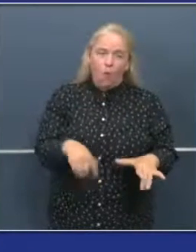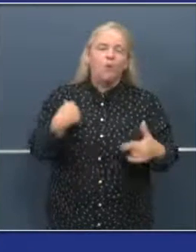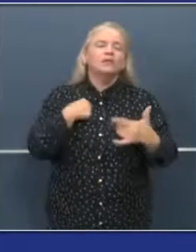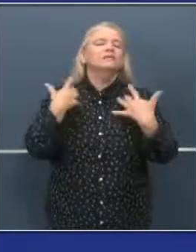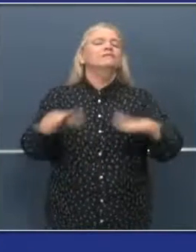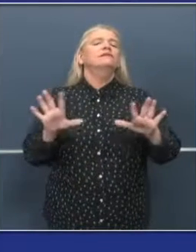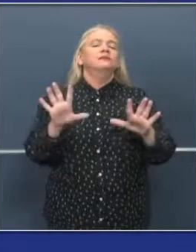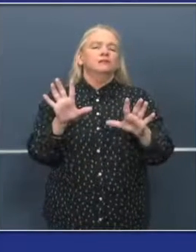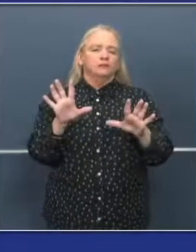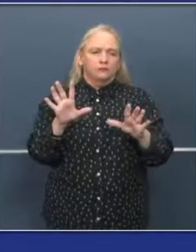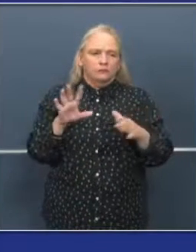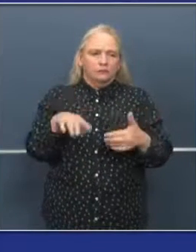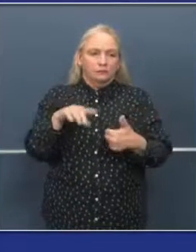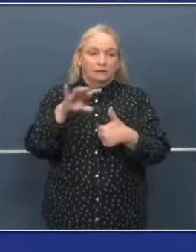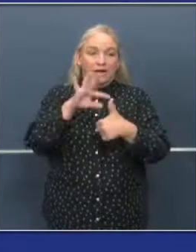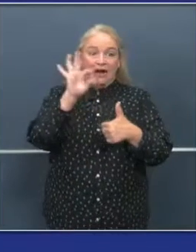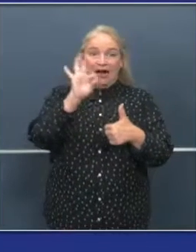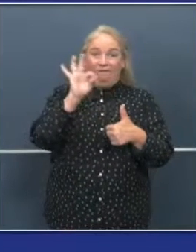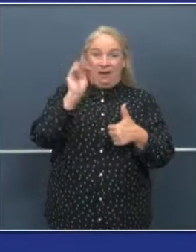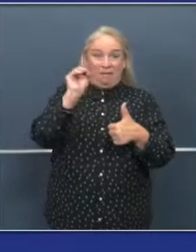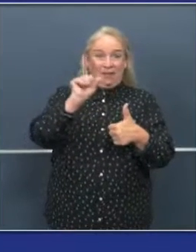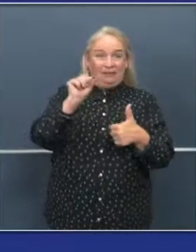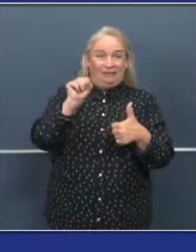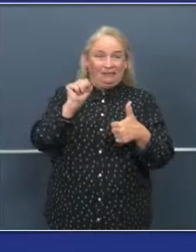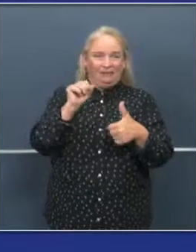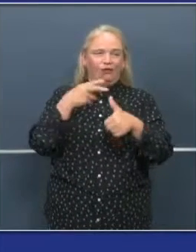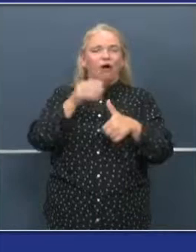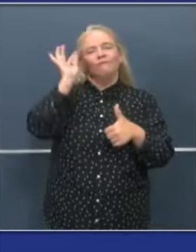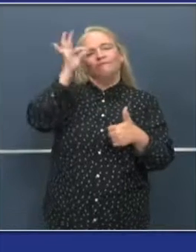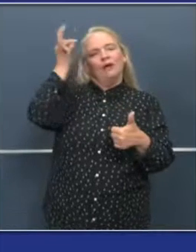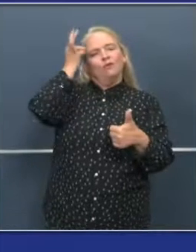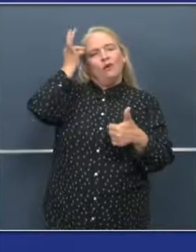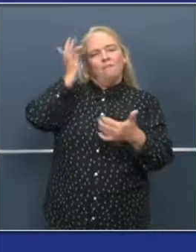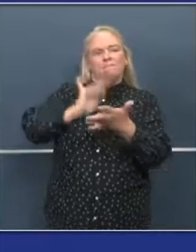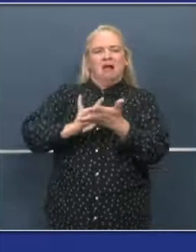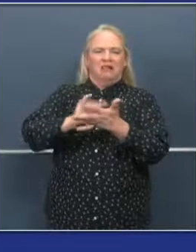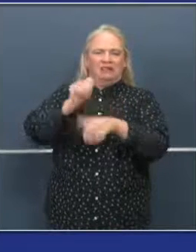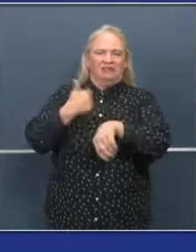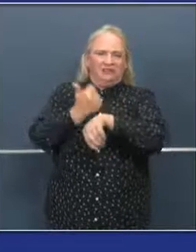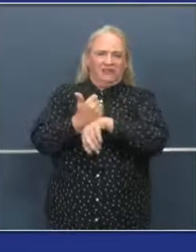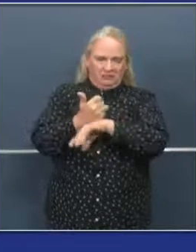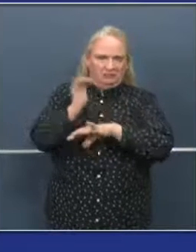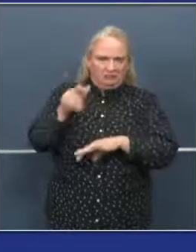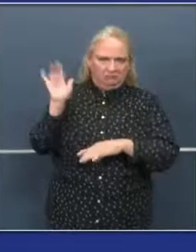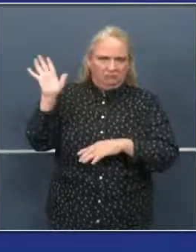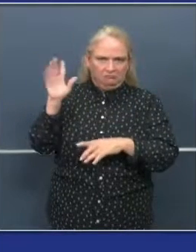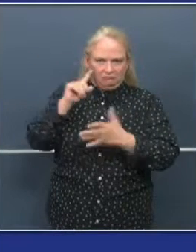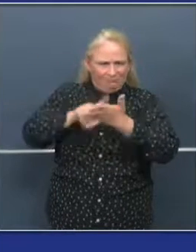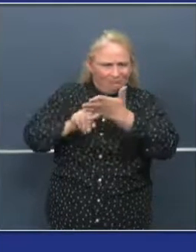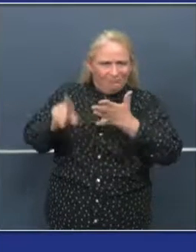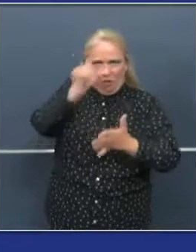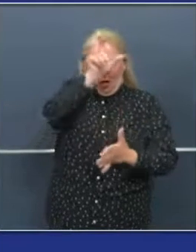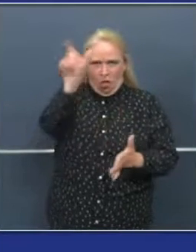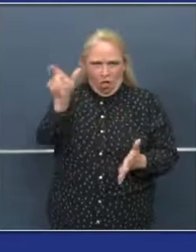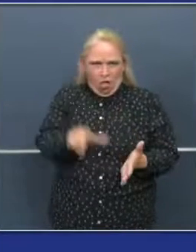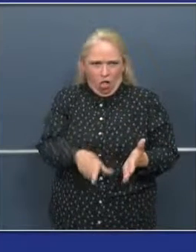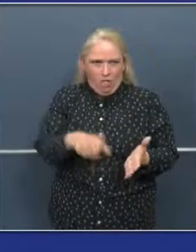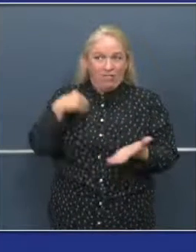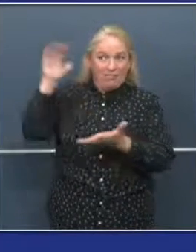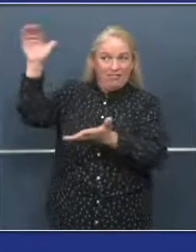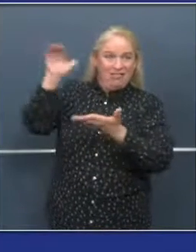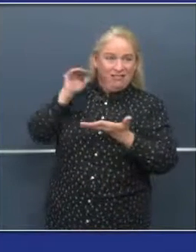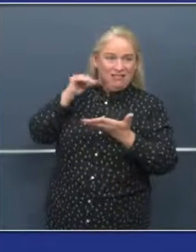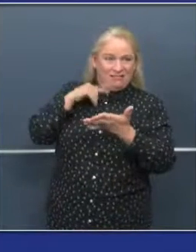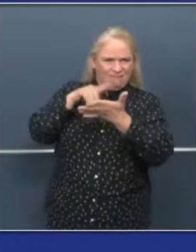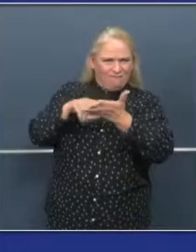were the pre-position federal those medical medical stations stations that provide we were capacity able, up to 250 from the federal beds government. to meet the We medical